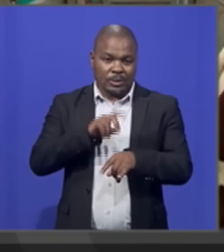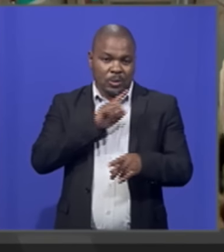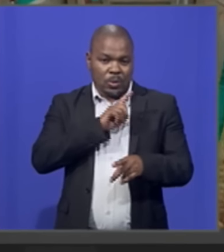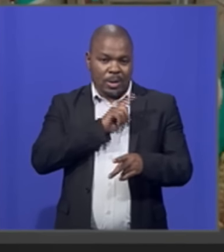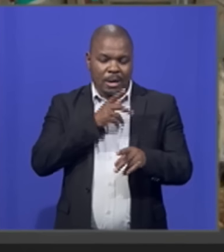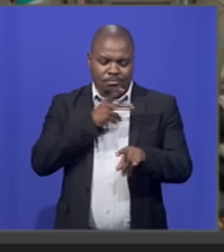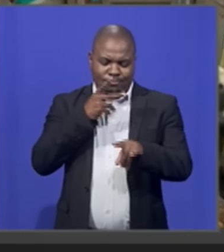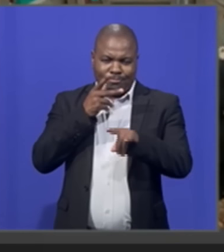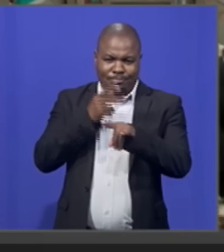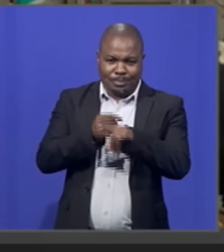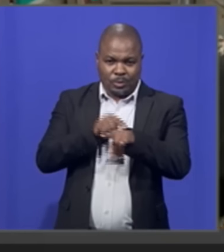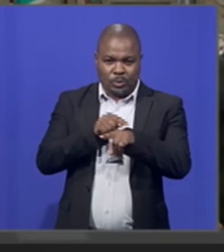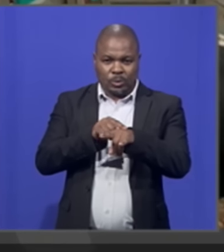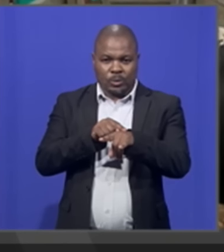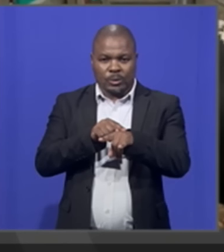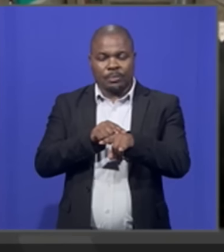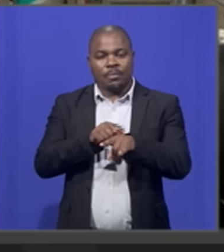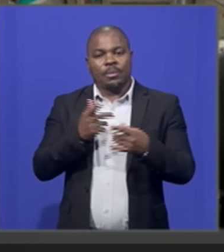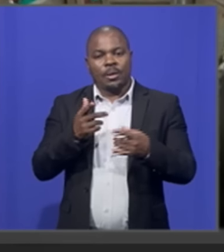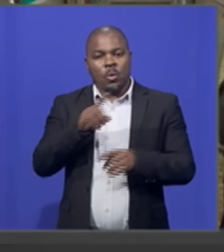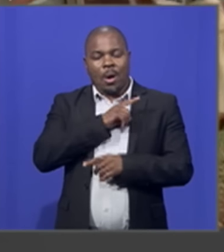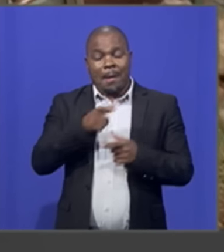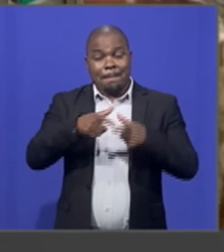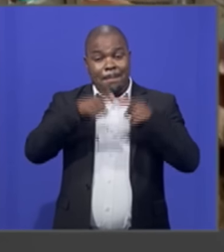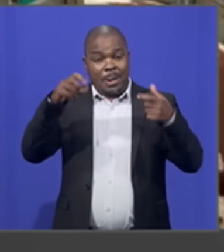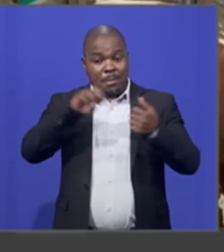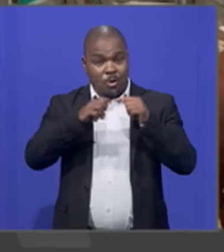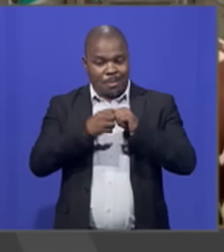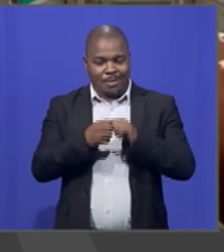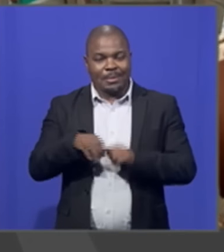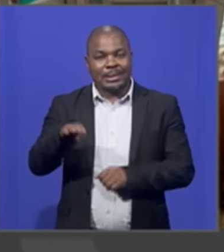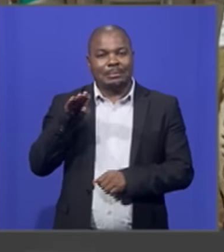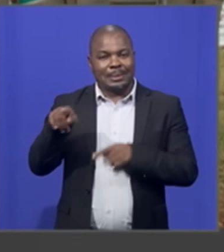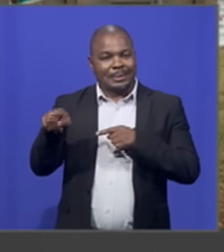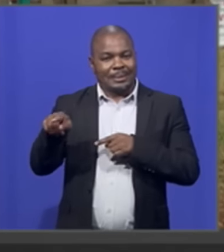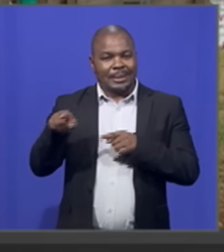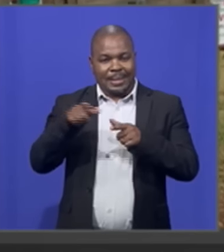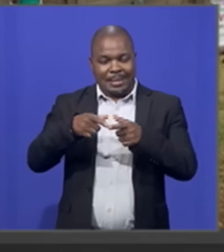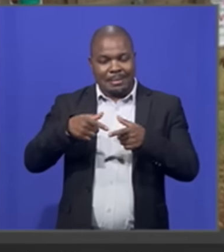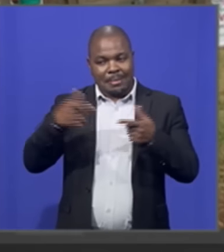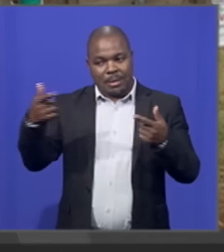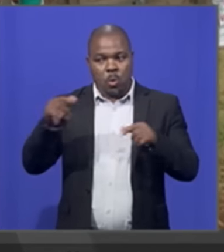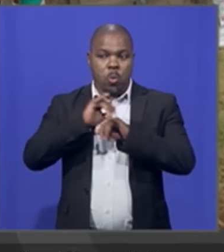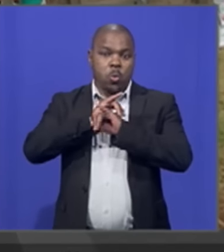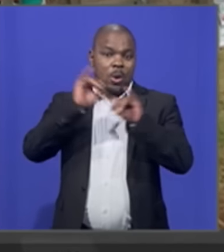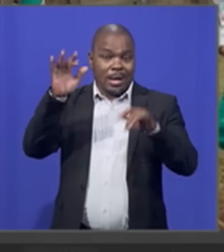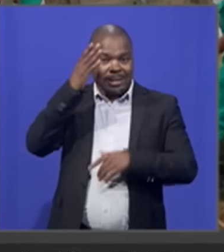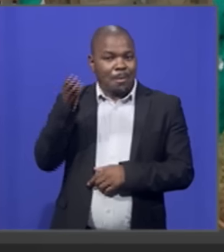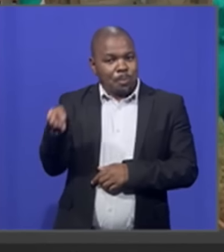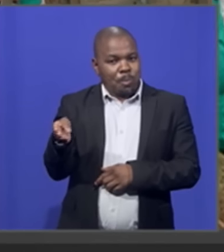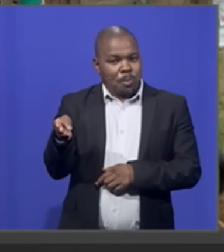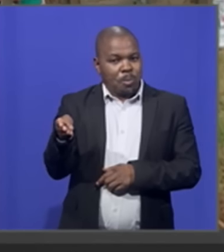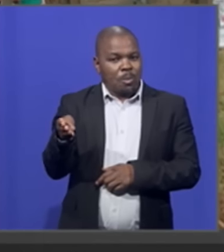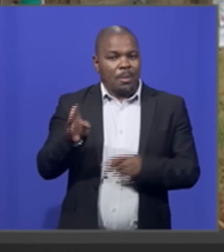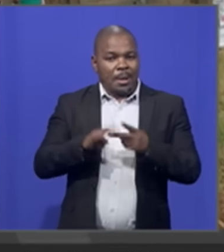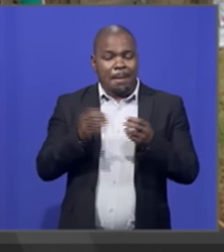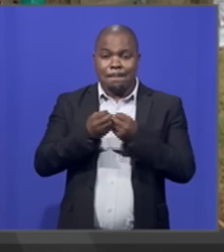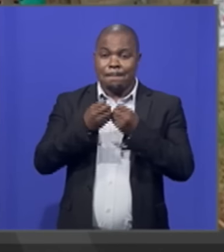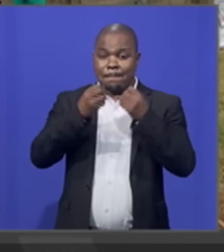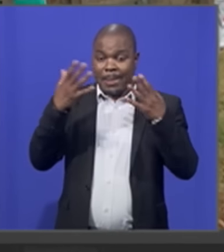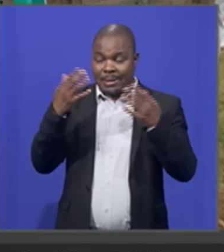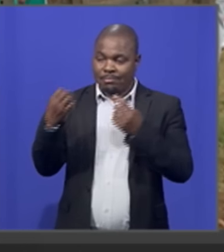prophylactic vaccination on that interface. There's two big problems. Zimbabwe has a major outbreak of foot and mouth disease, and a lot of the